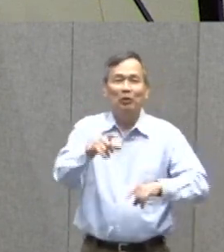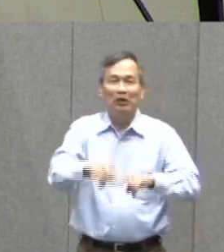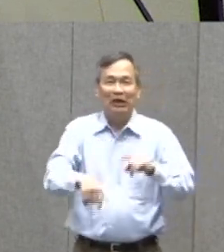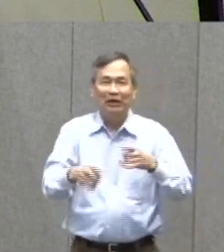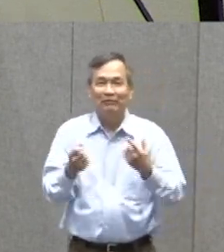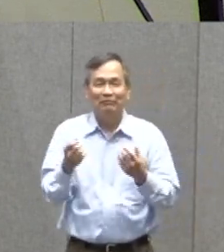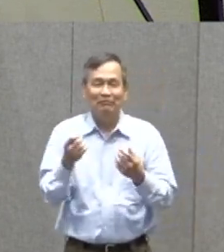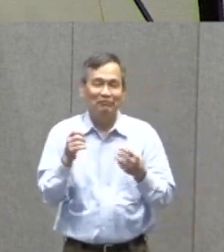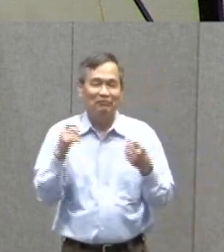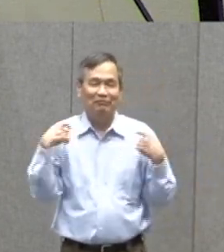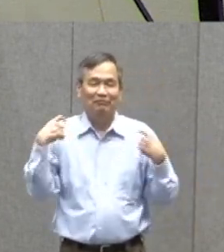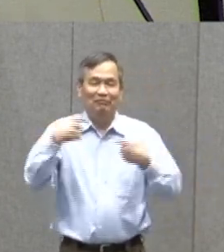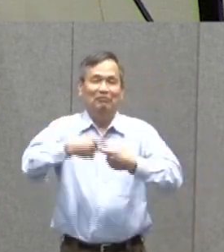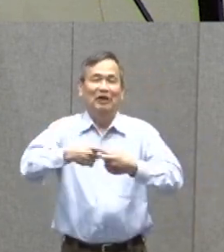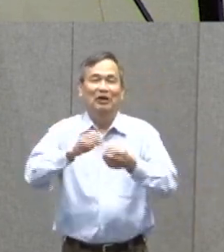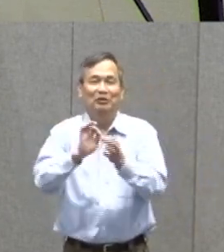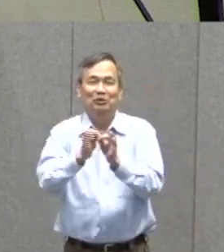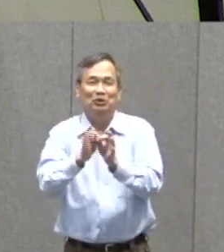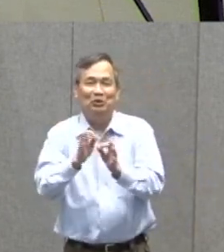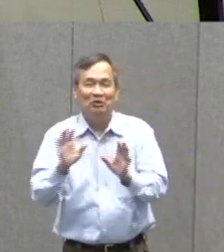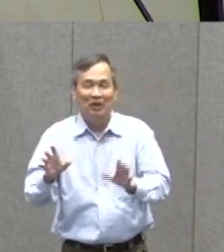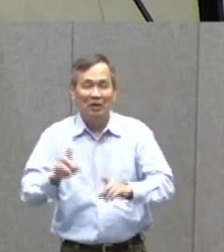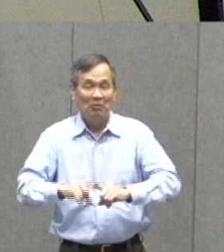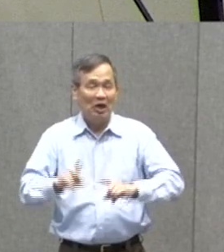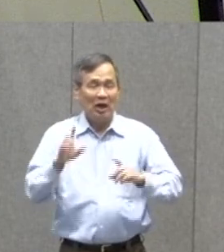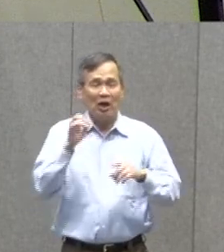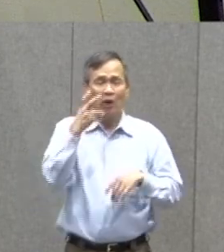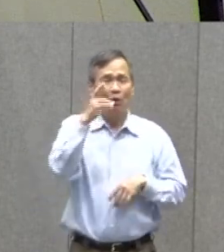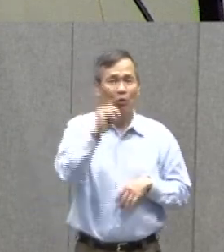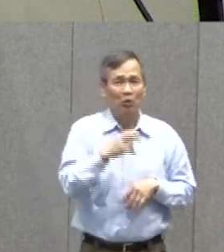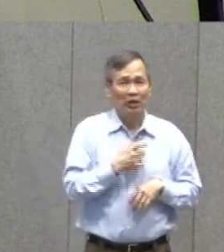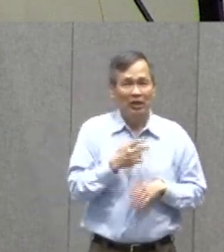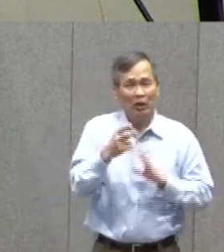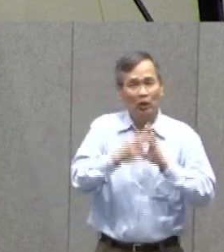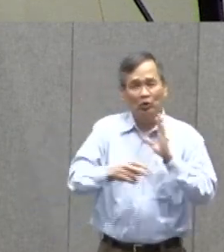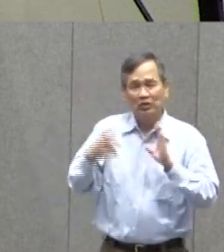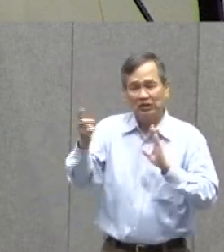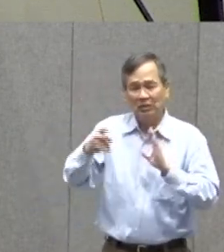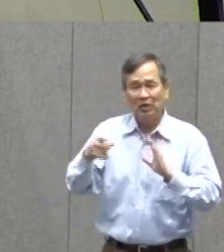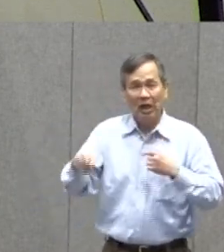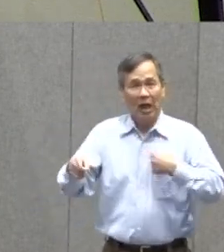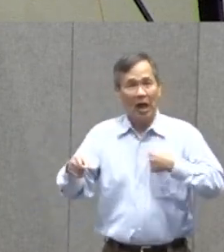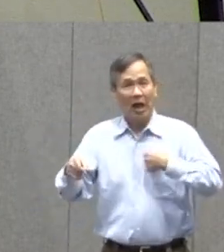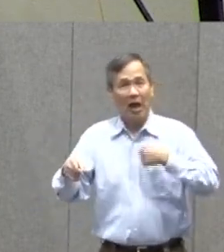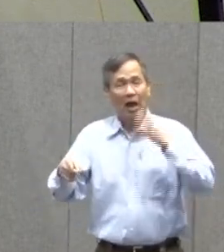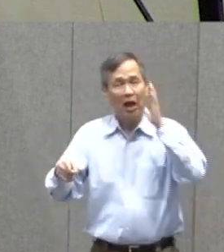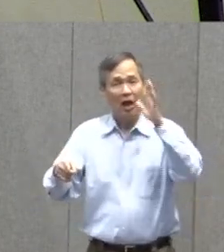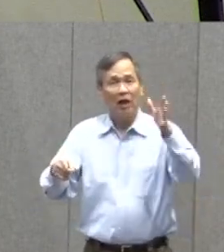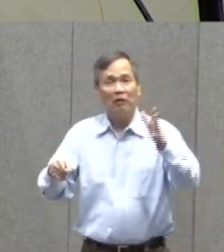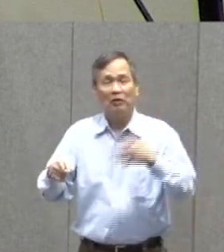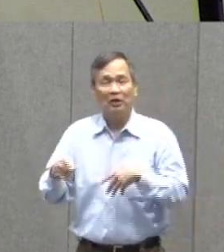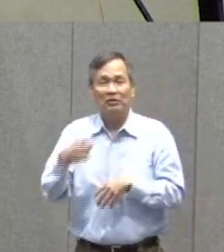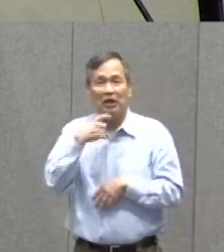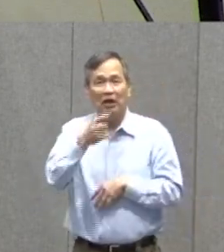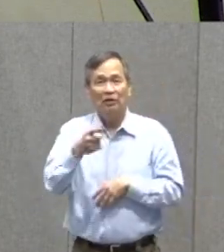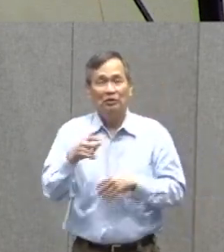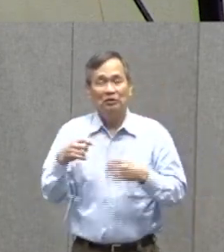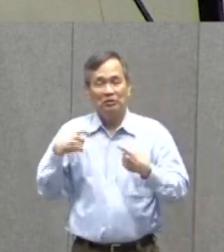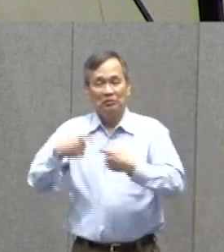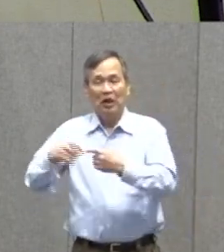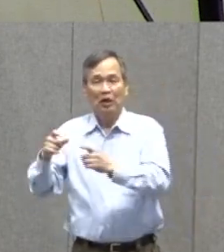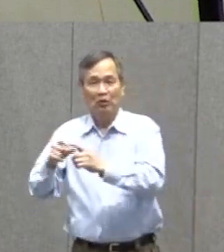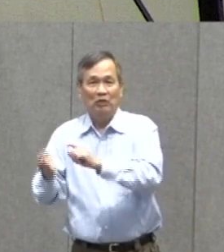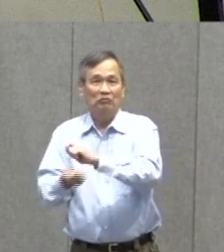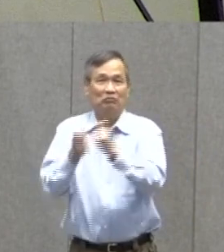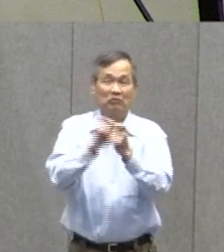the Spanish. However, when I reach to that word, I will translate it for you and speak to it what the meaning